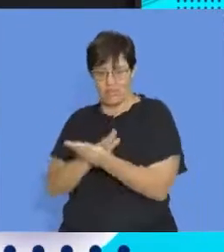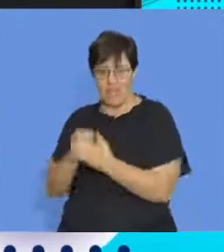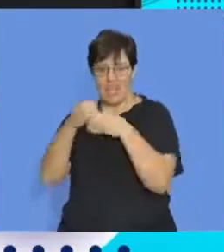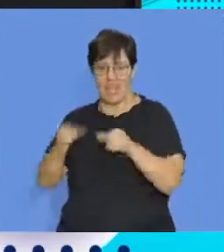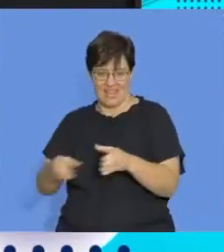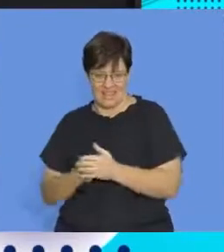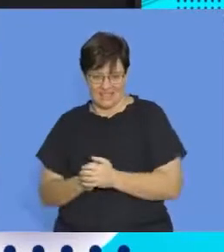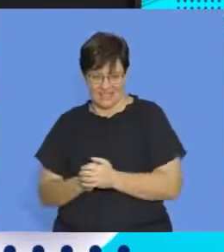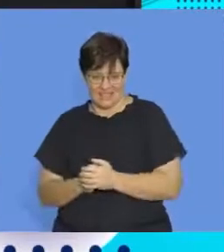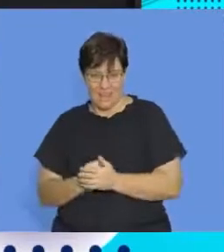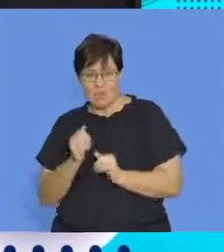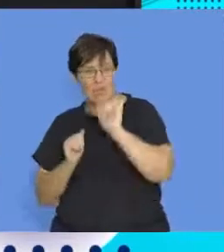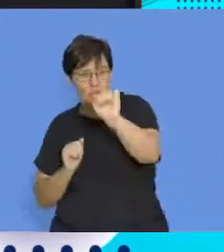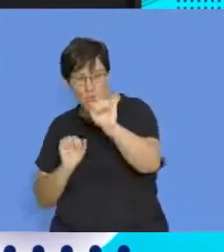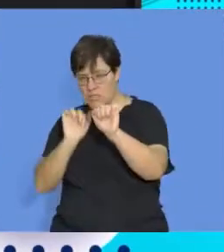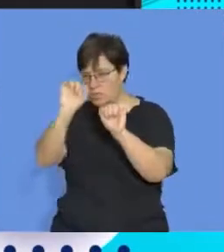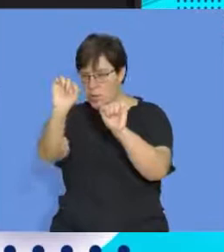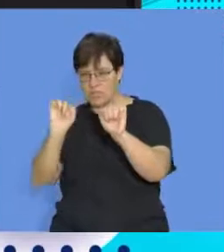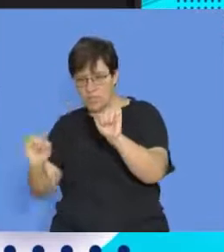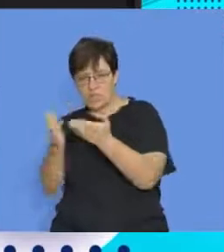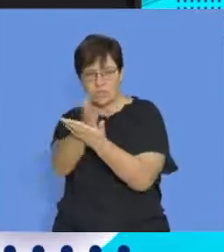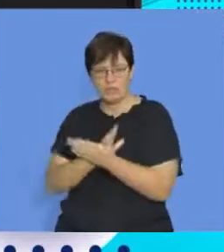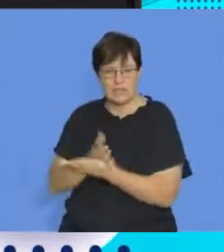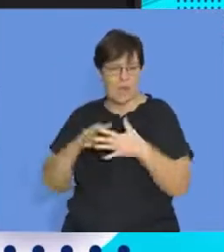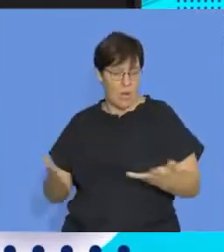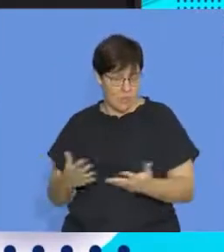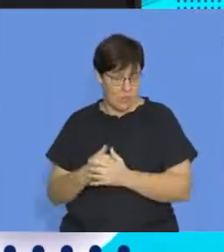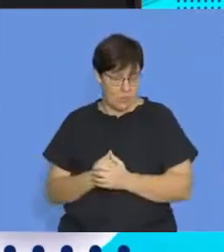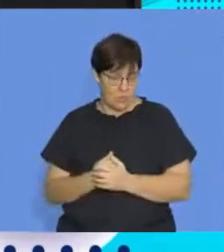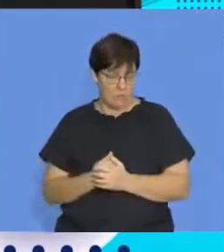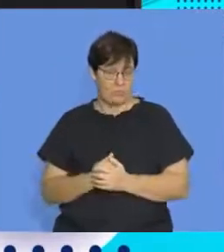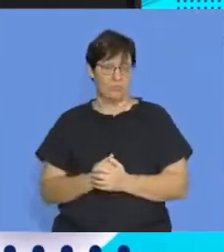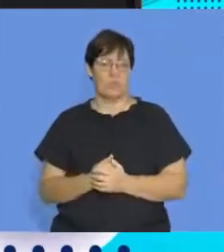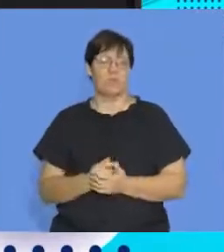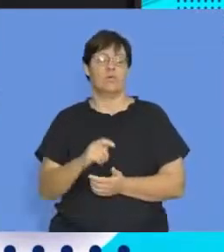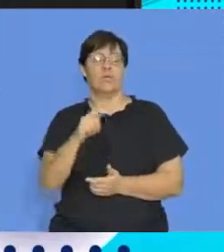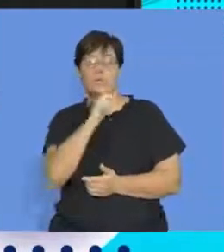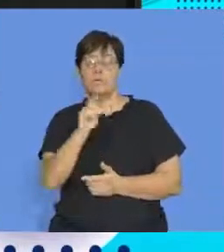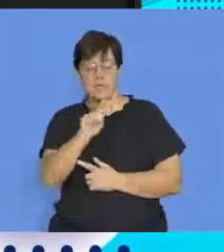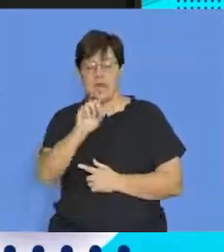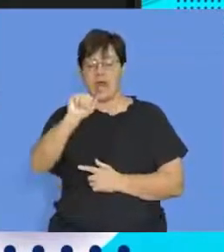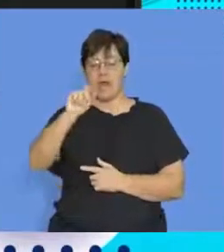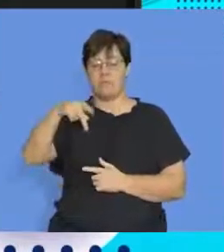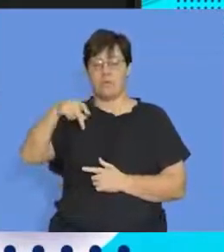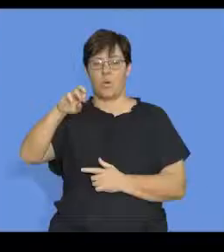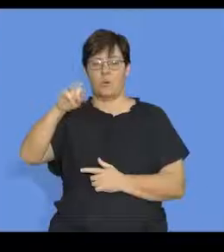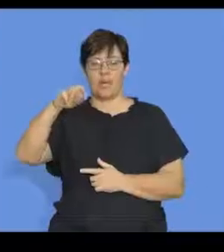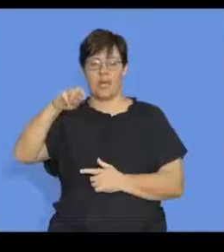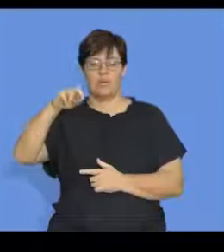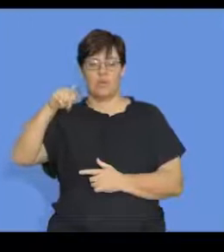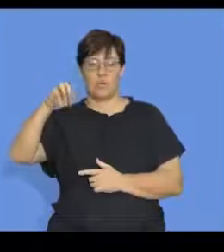to appropriate that net profit. And how are we going to do this? By using what we call